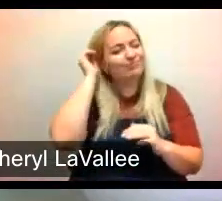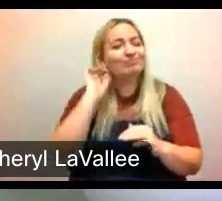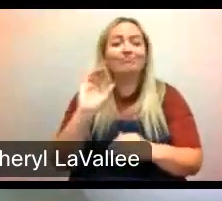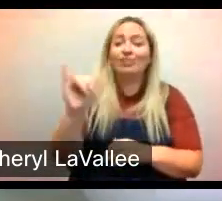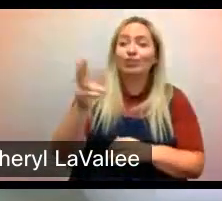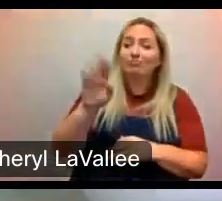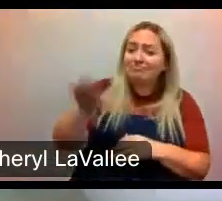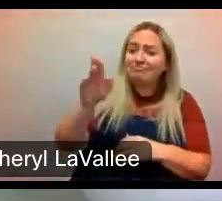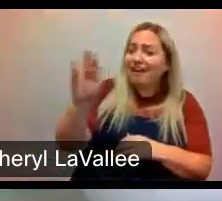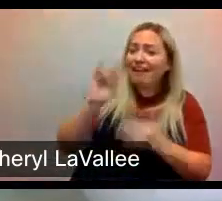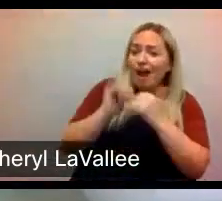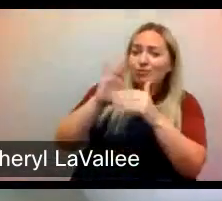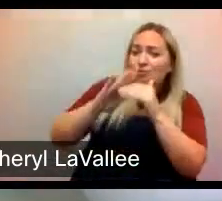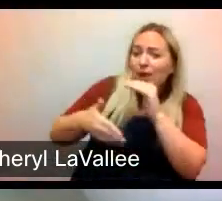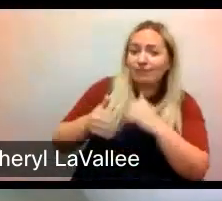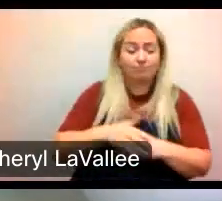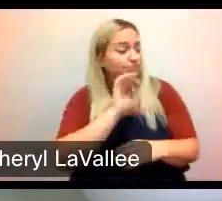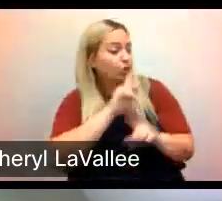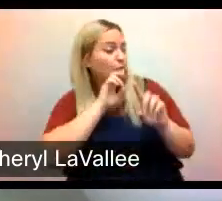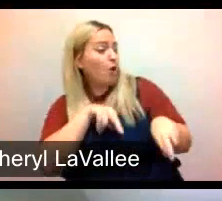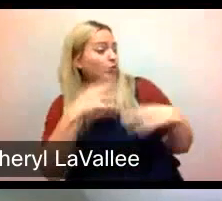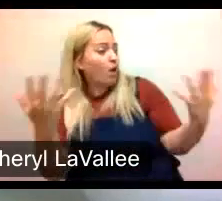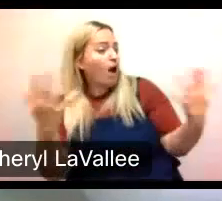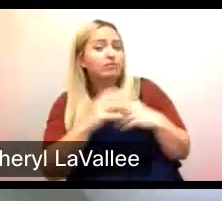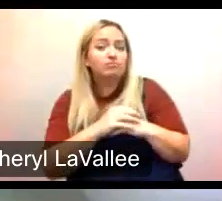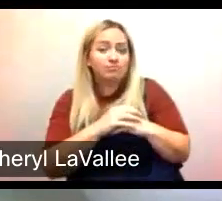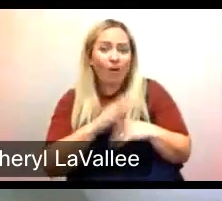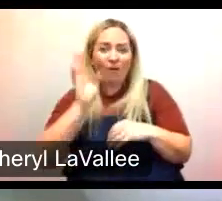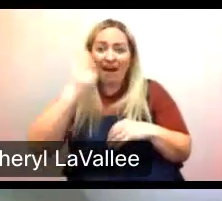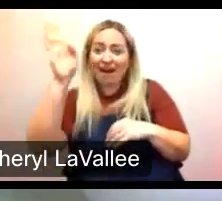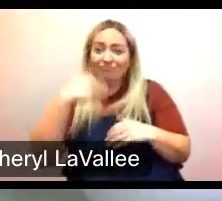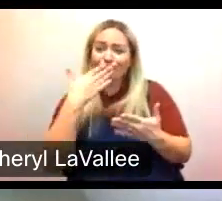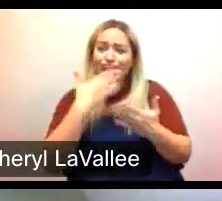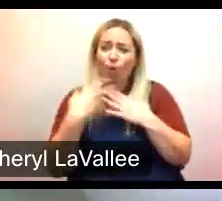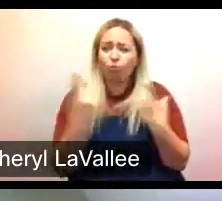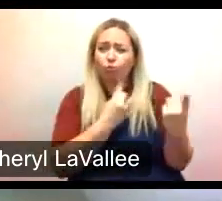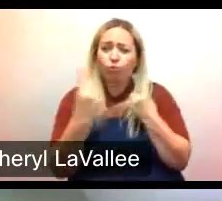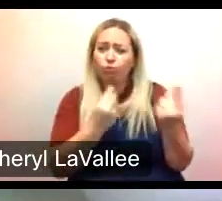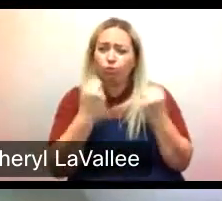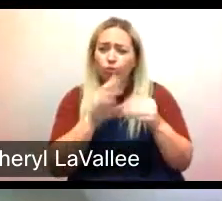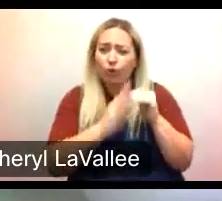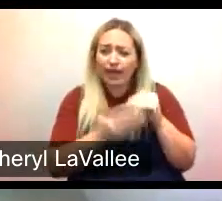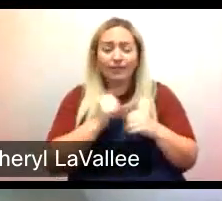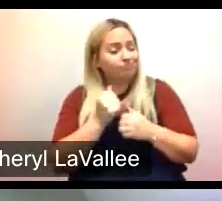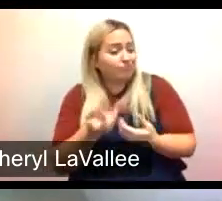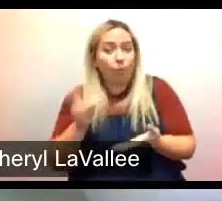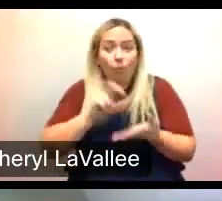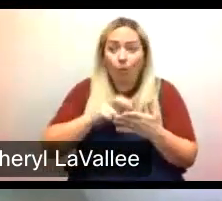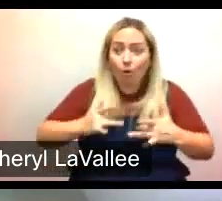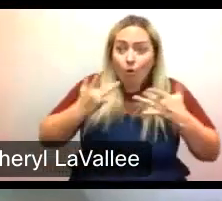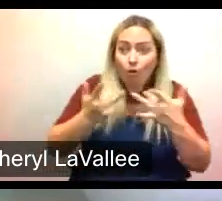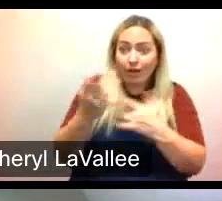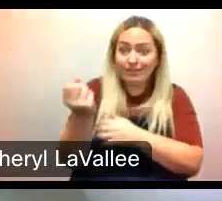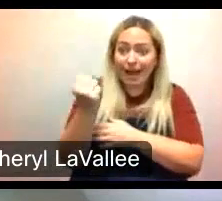how was your weekend?" Mark's response may be, "Hi, I had a very productive weekend. I woke up early on Saturday to get my